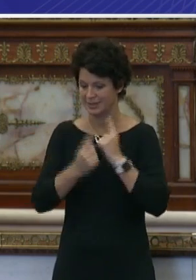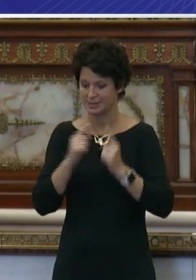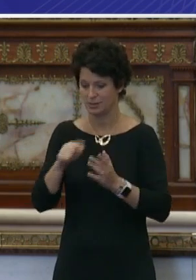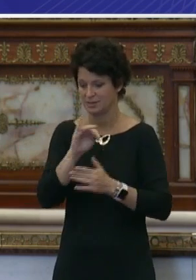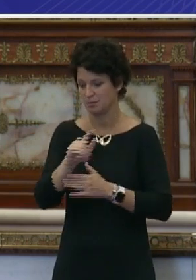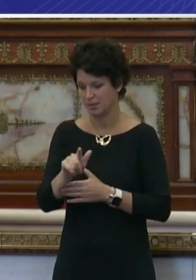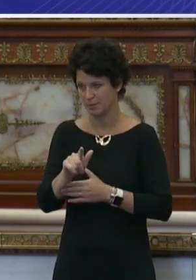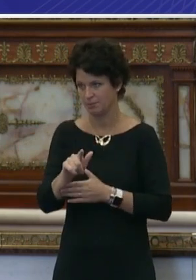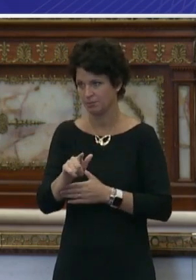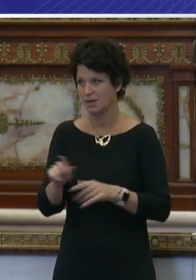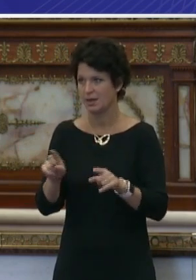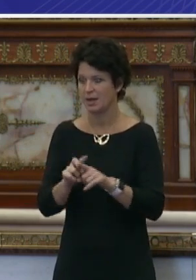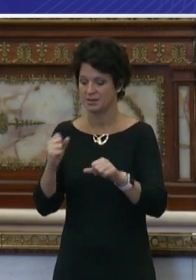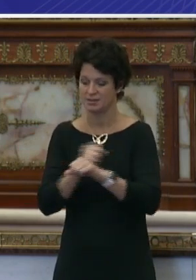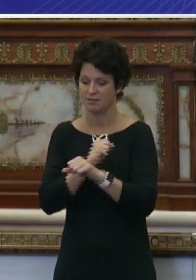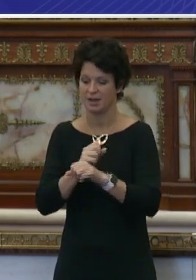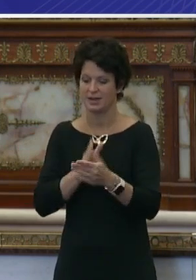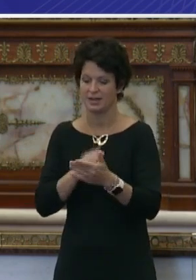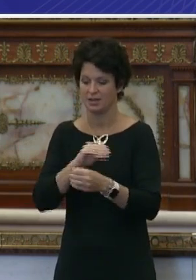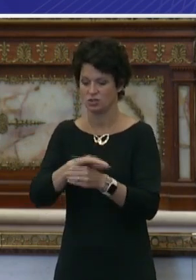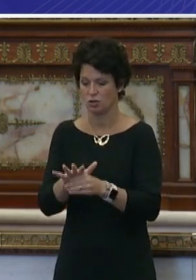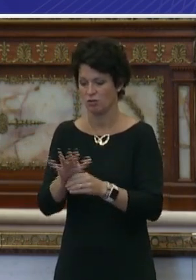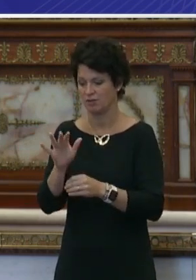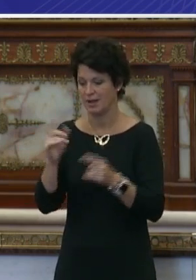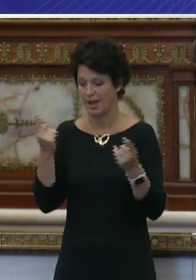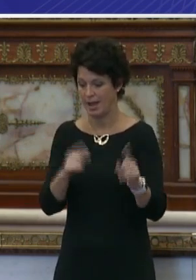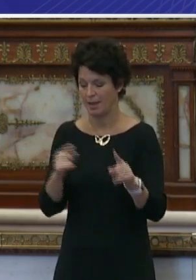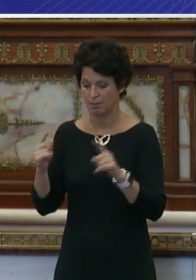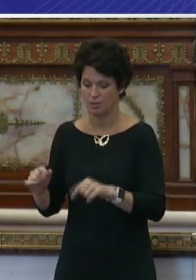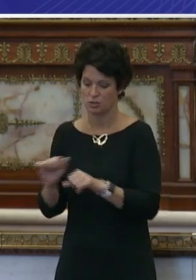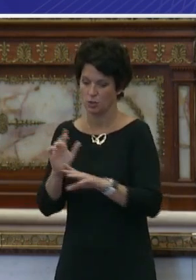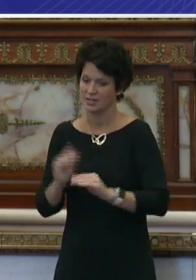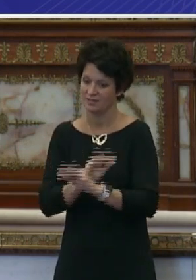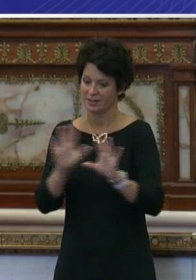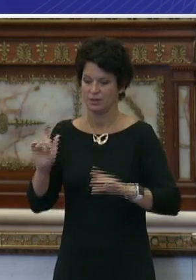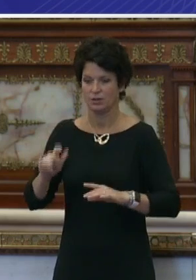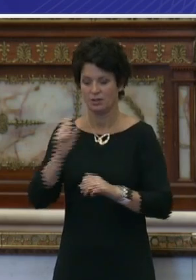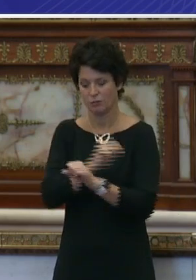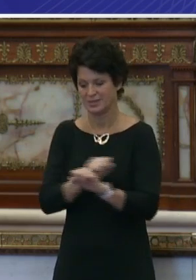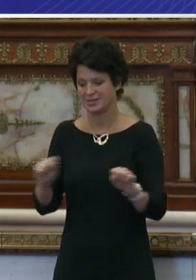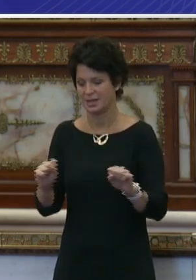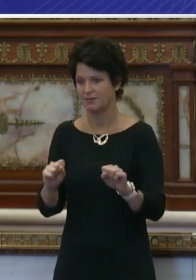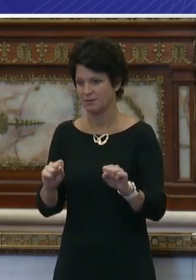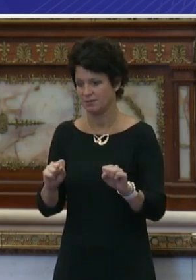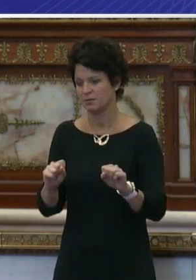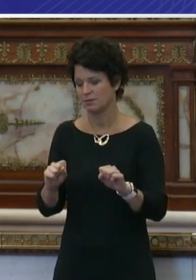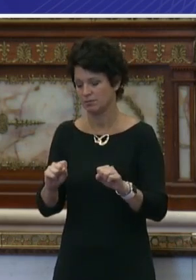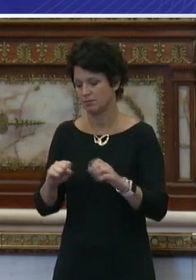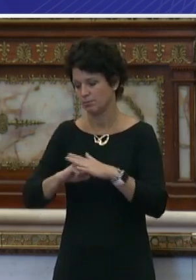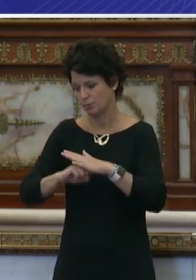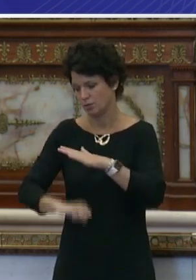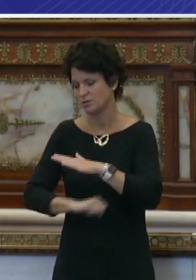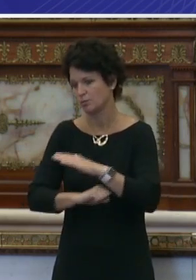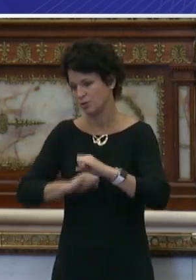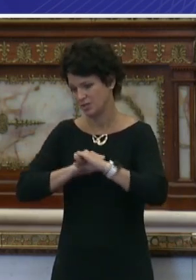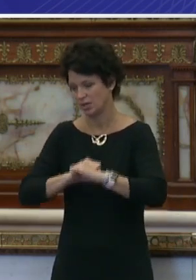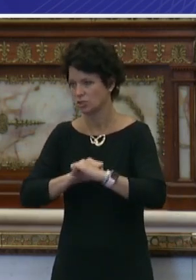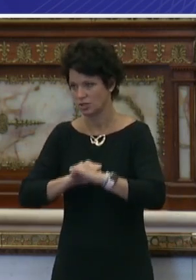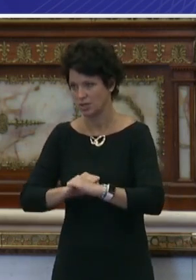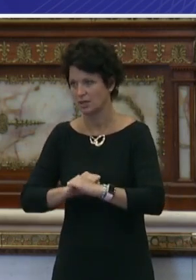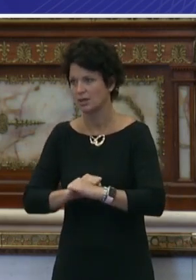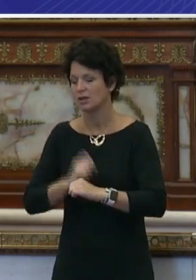bill. So as the fight against COVID-19 continues, workers have a clear need for a safety net of public health emergency leave that they can use